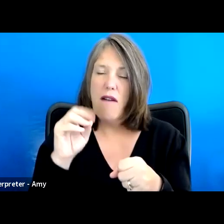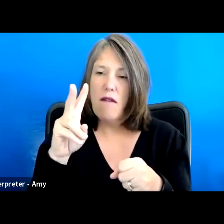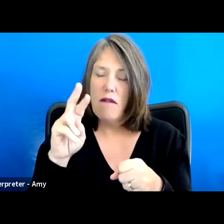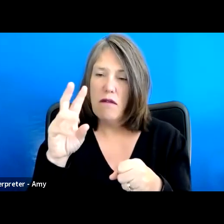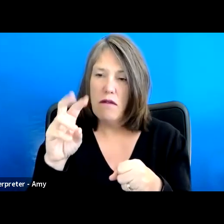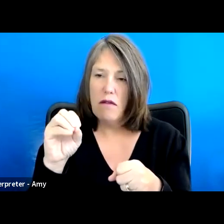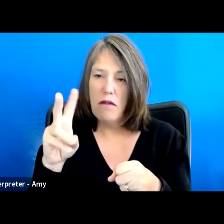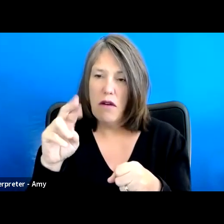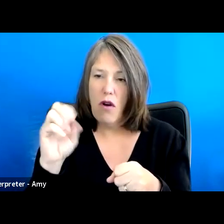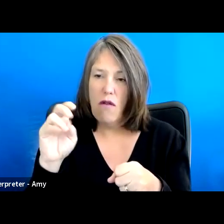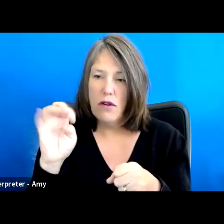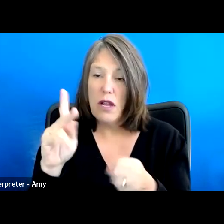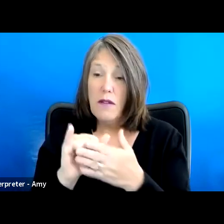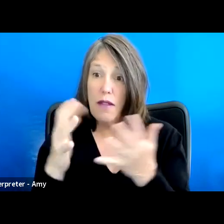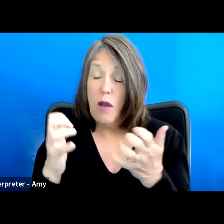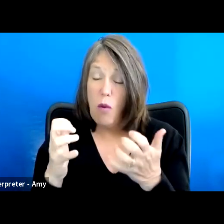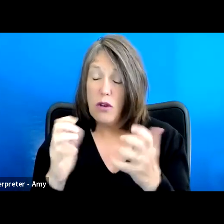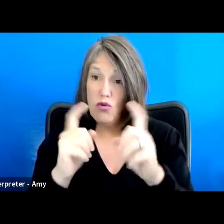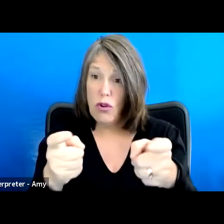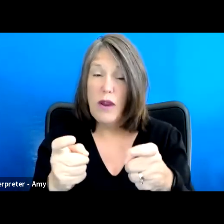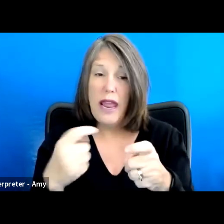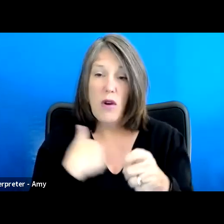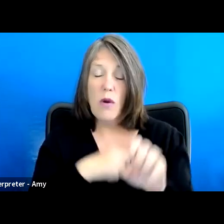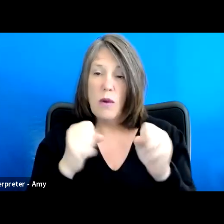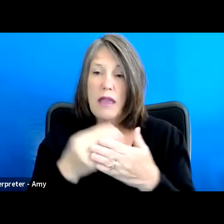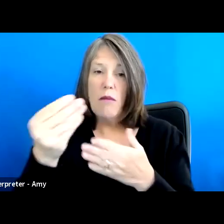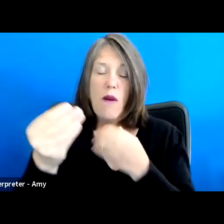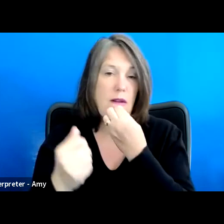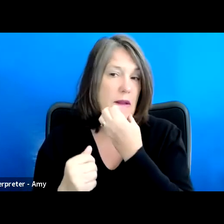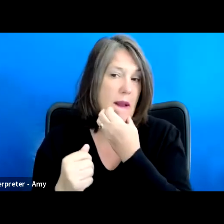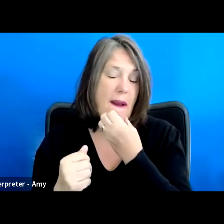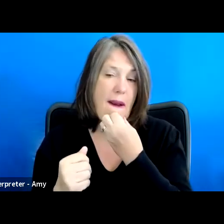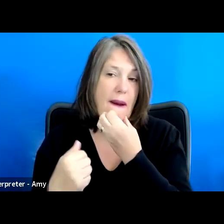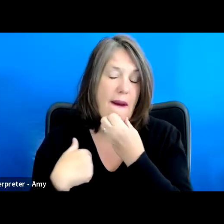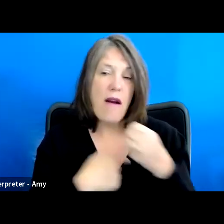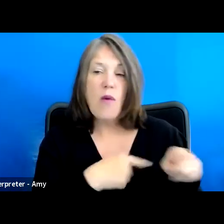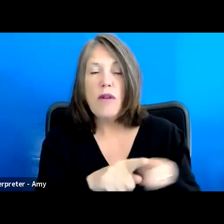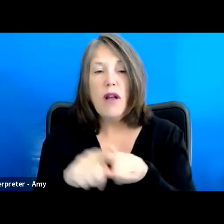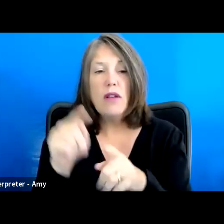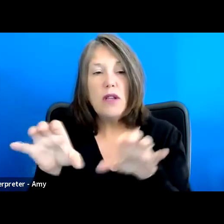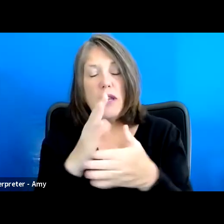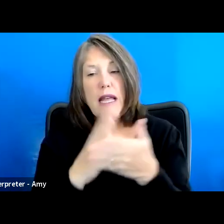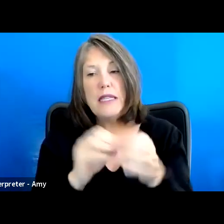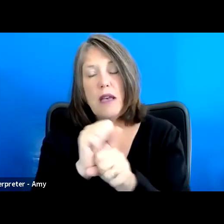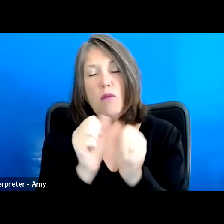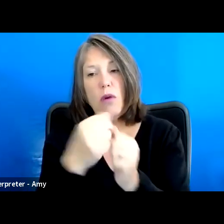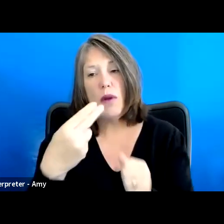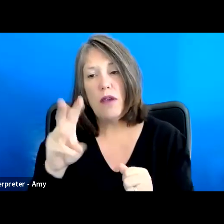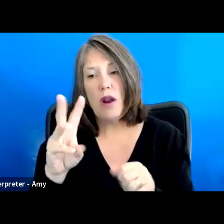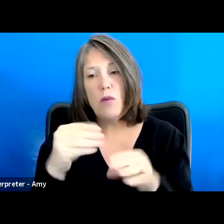want to donate to us, or we can purchase at a discount from them. We've also done some work with hardware